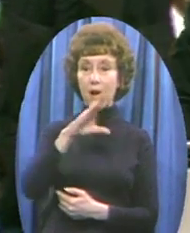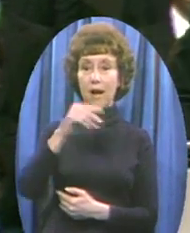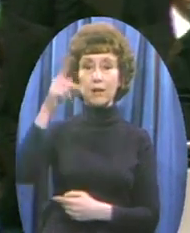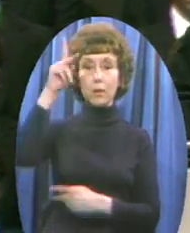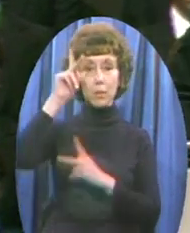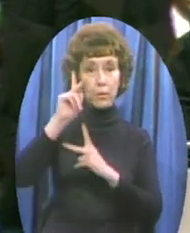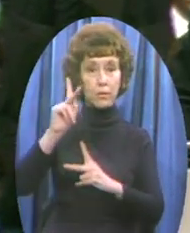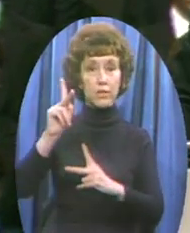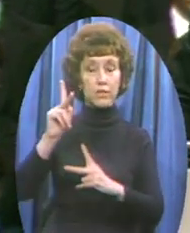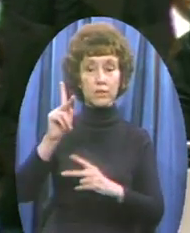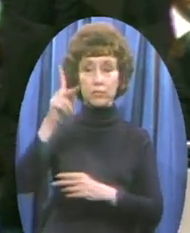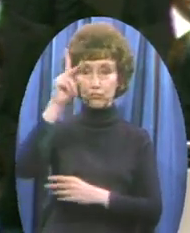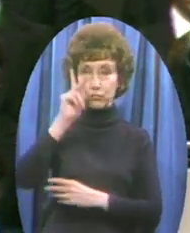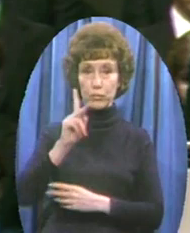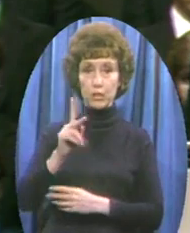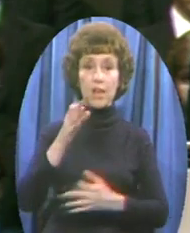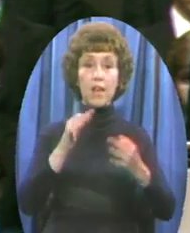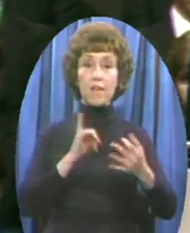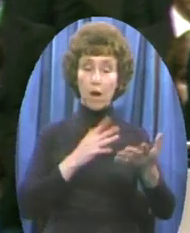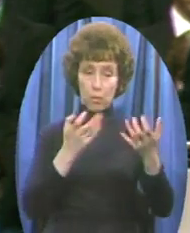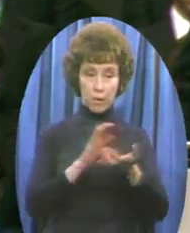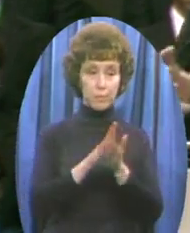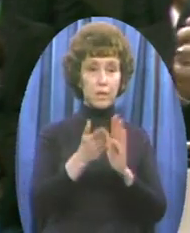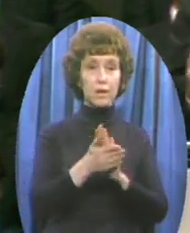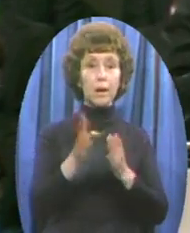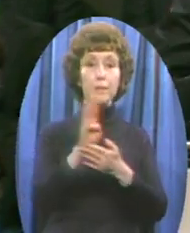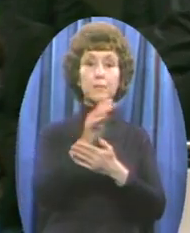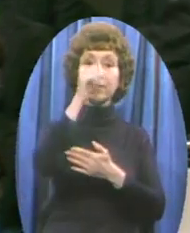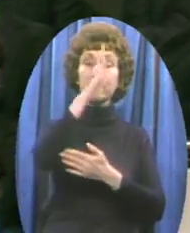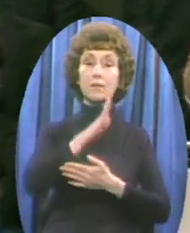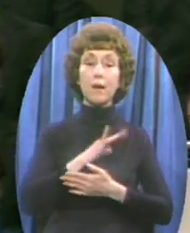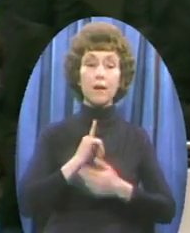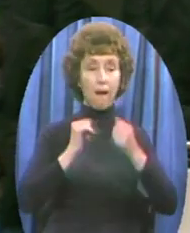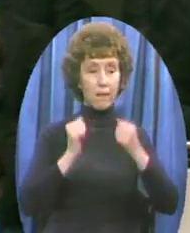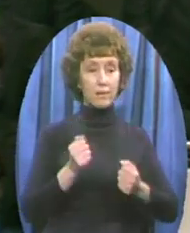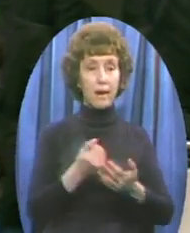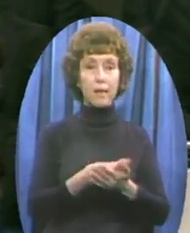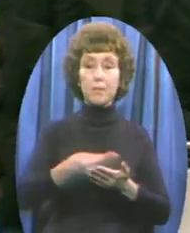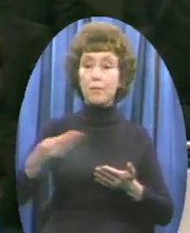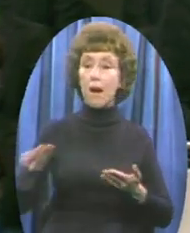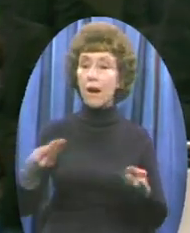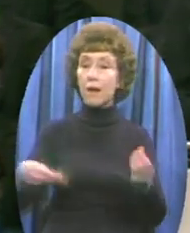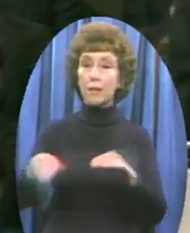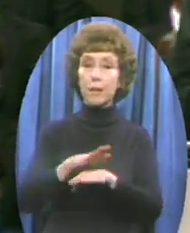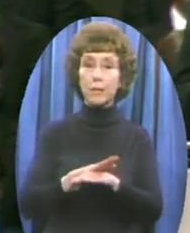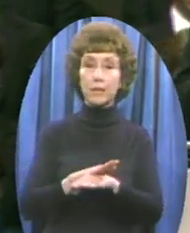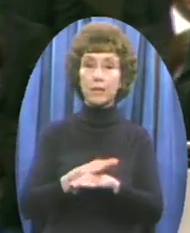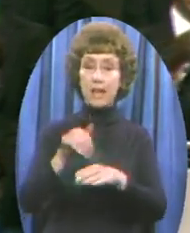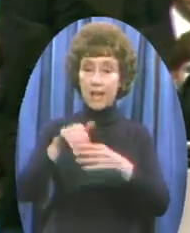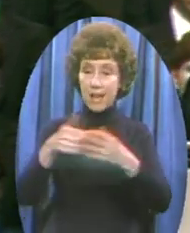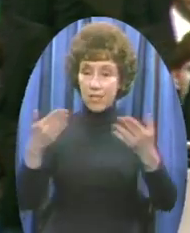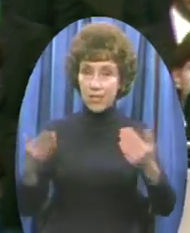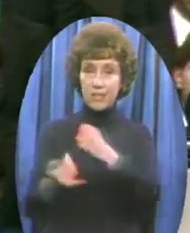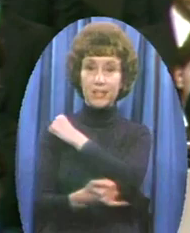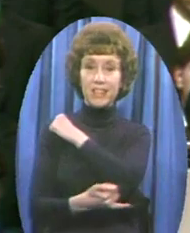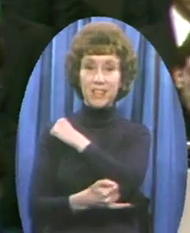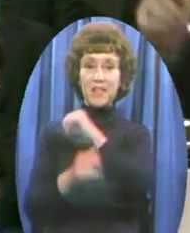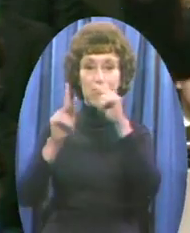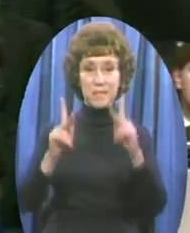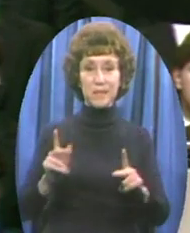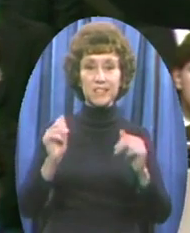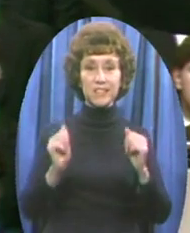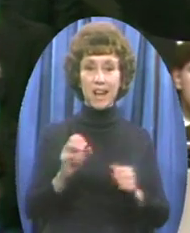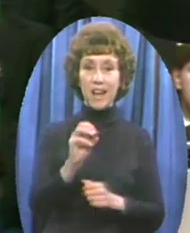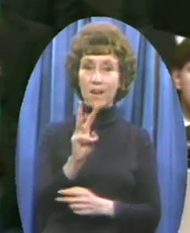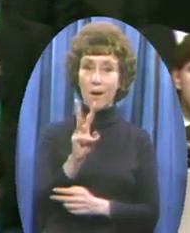decide if I wish to be a businessman, to buy property, because in this nation, one can own property. Let